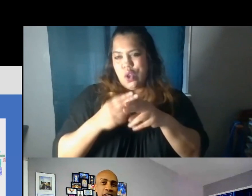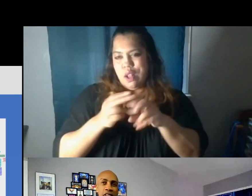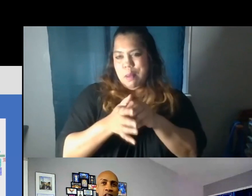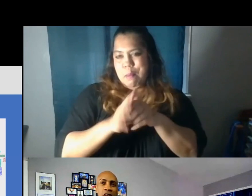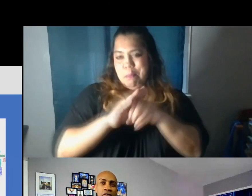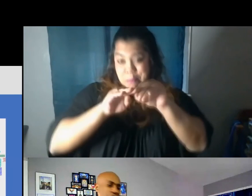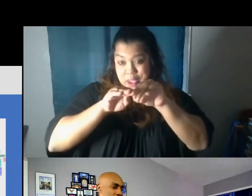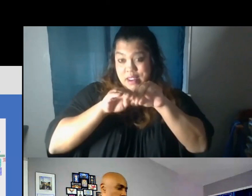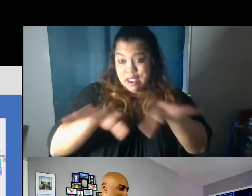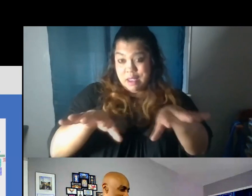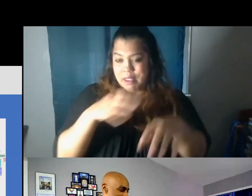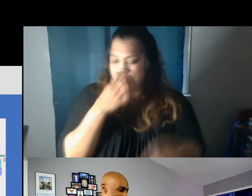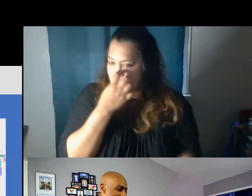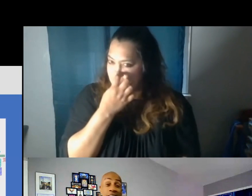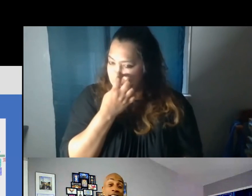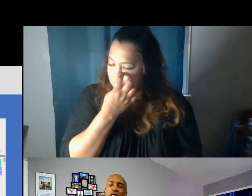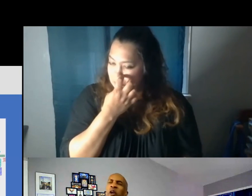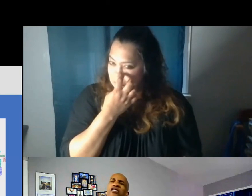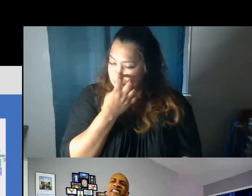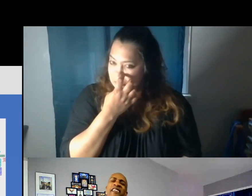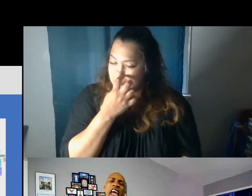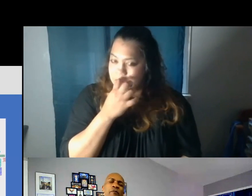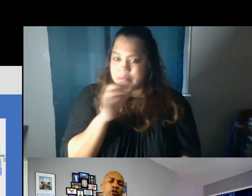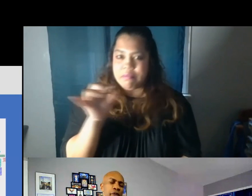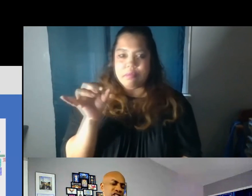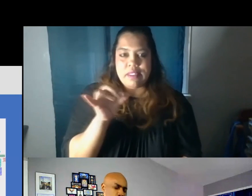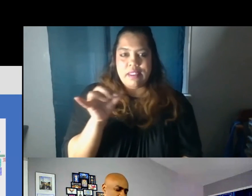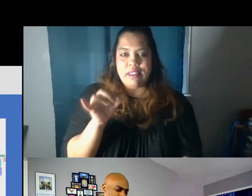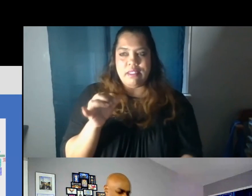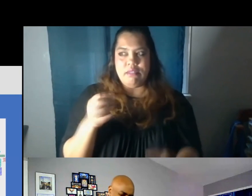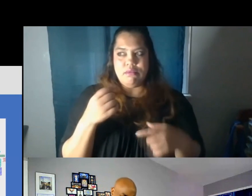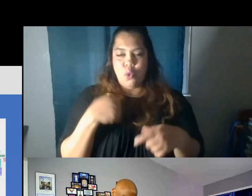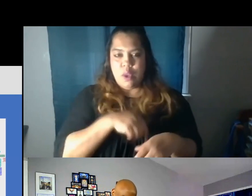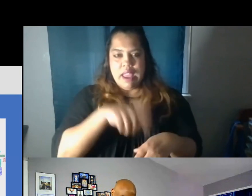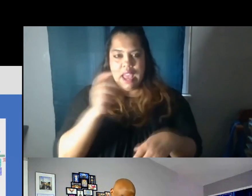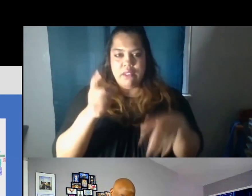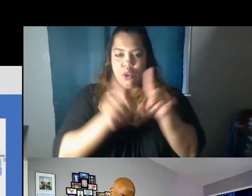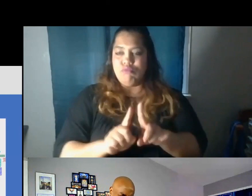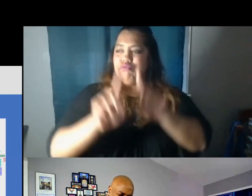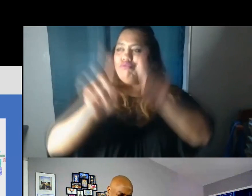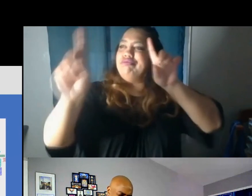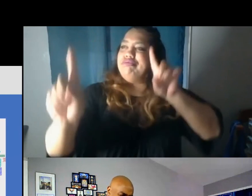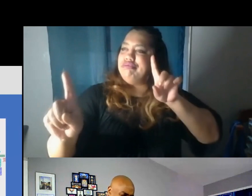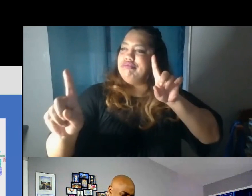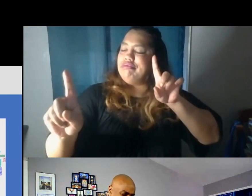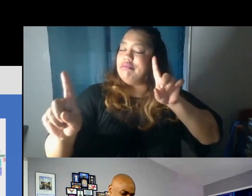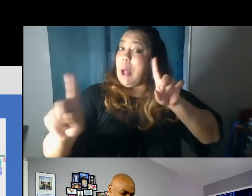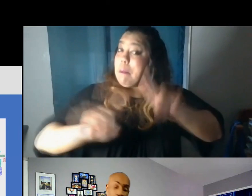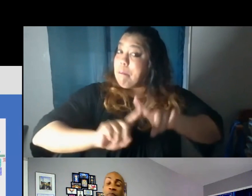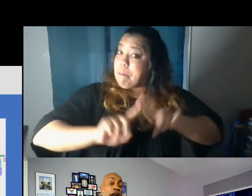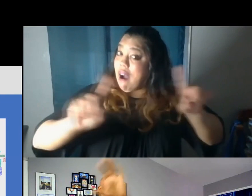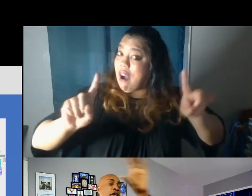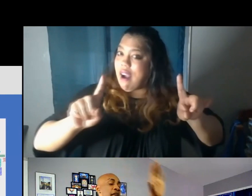there is physical distancing, and yet we are still able to be socially connected and engaged with one